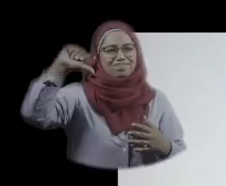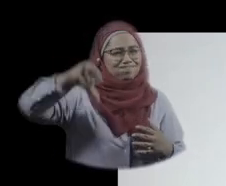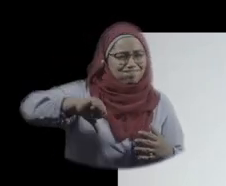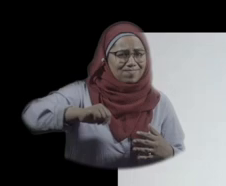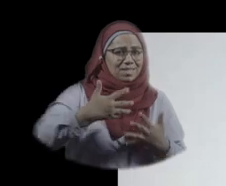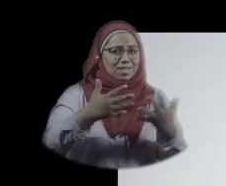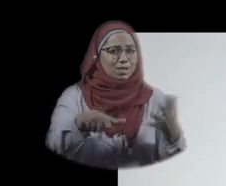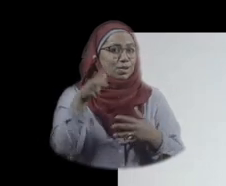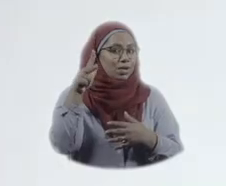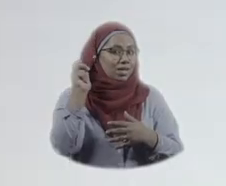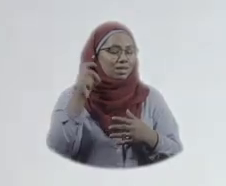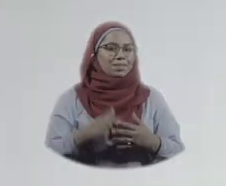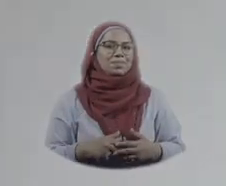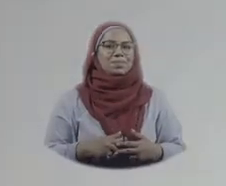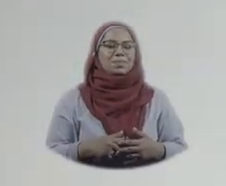about? Okay,